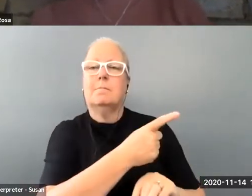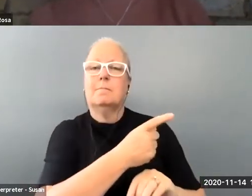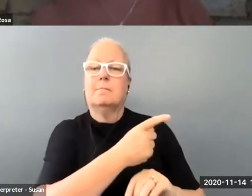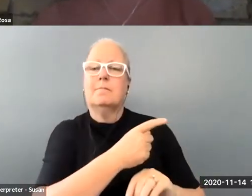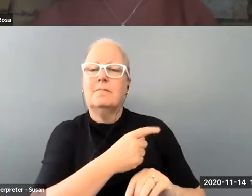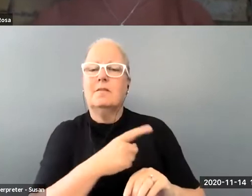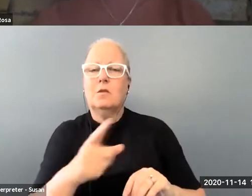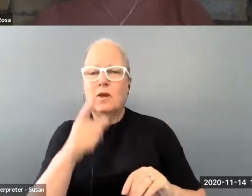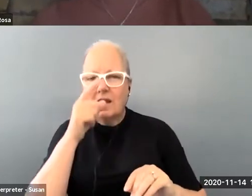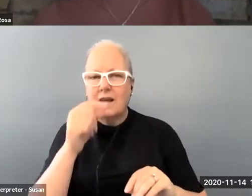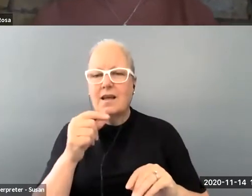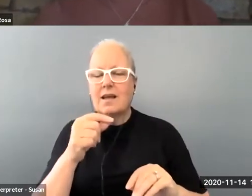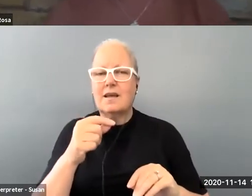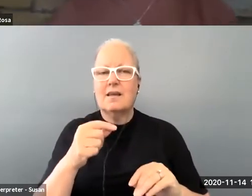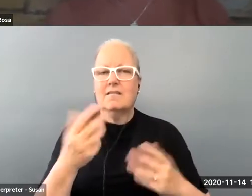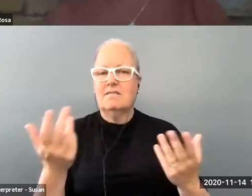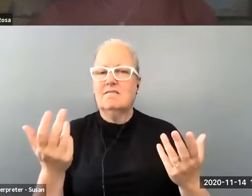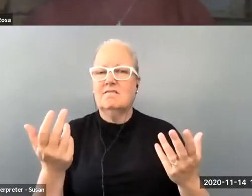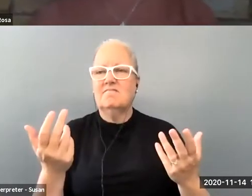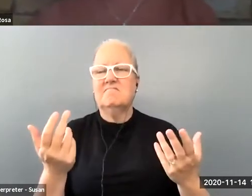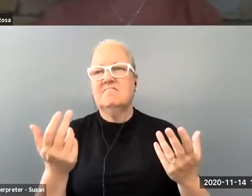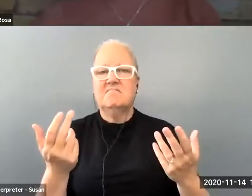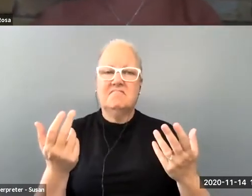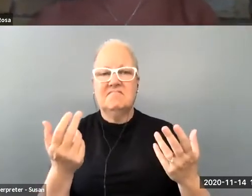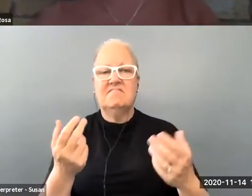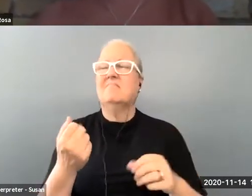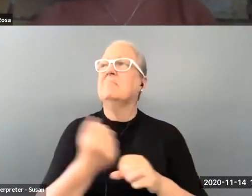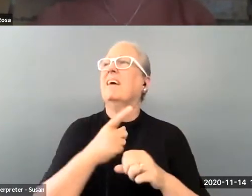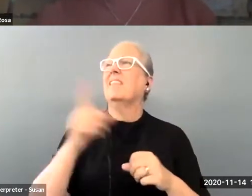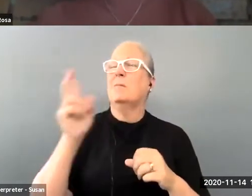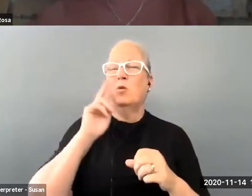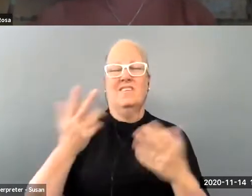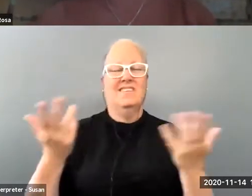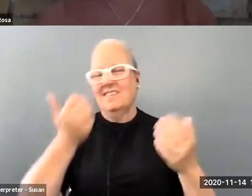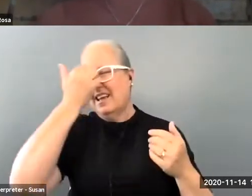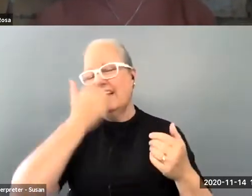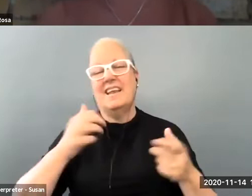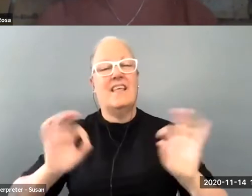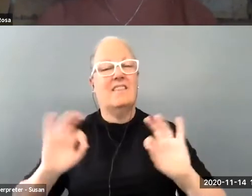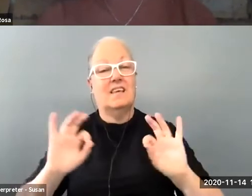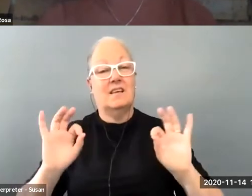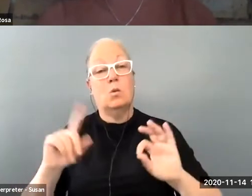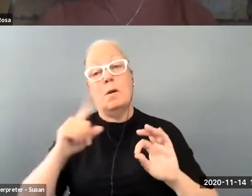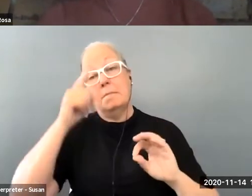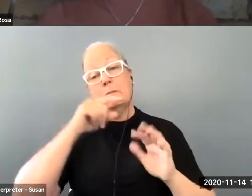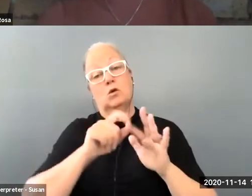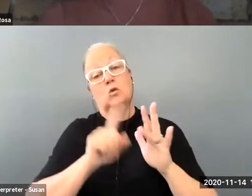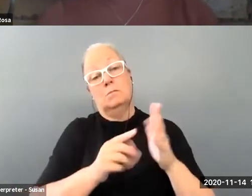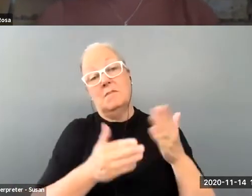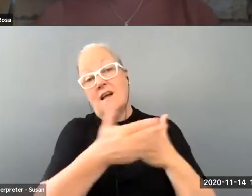make some of these kind of feats look quite insignificant when you consider what people are actually doing behind the scenes.